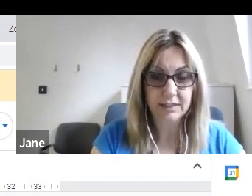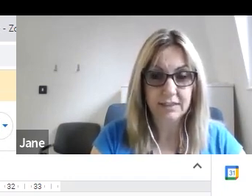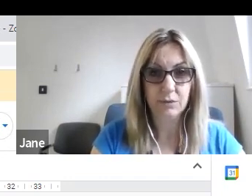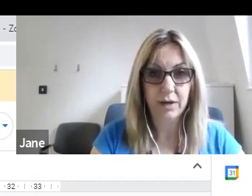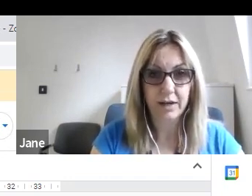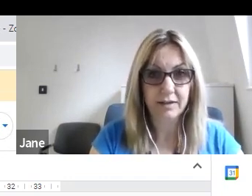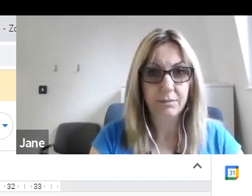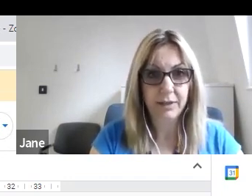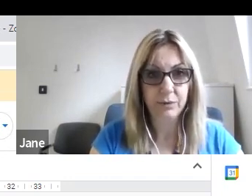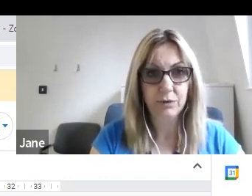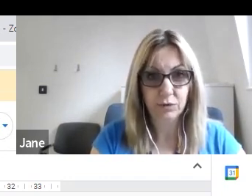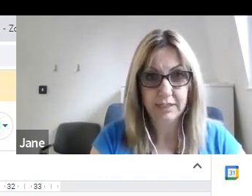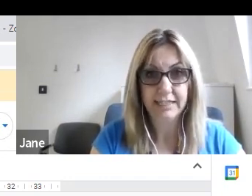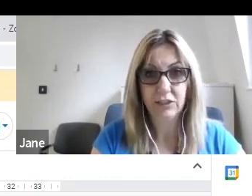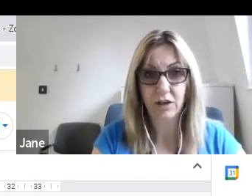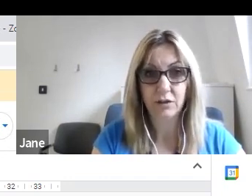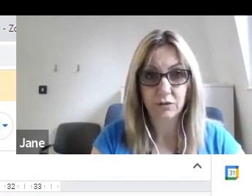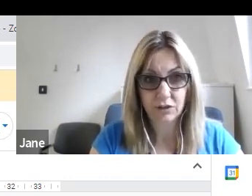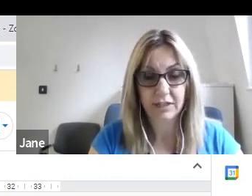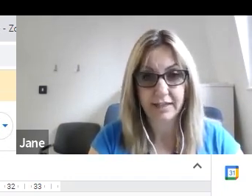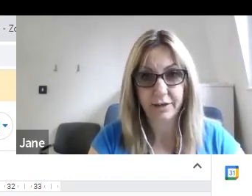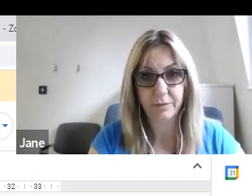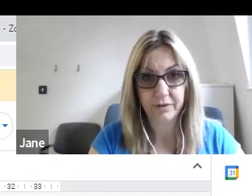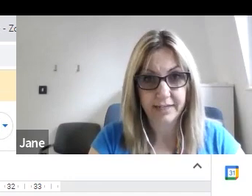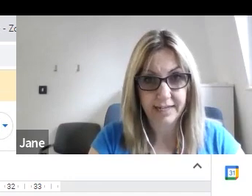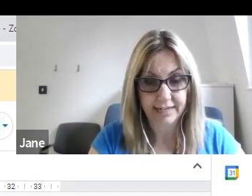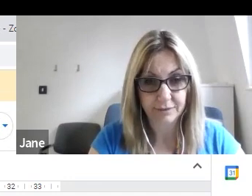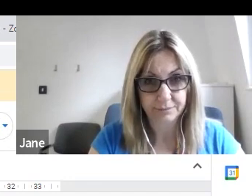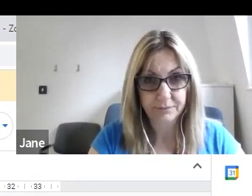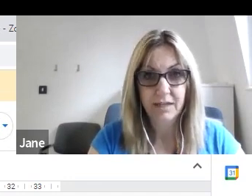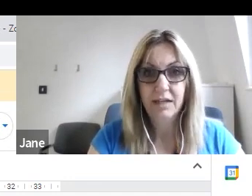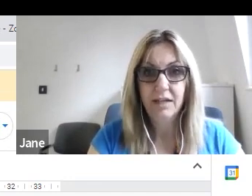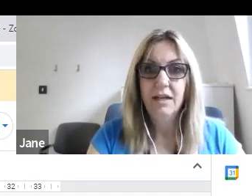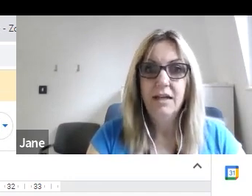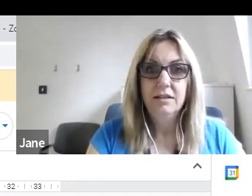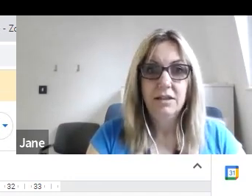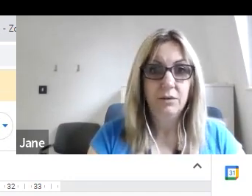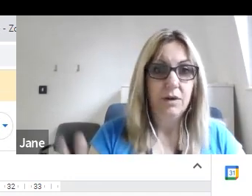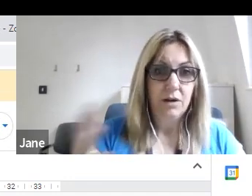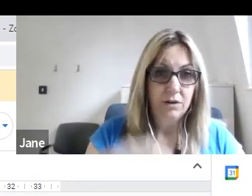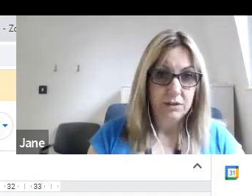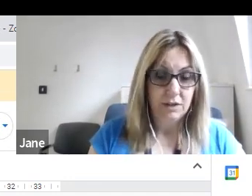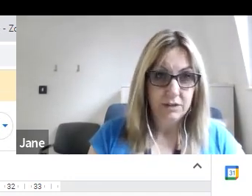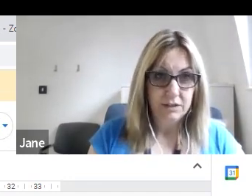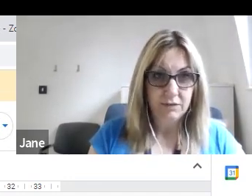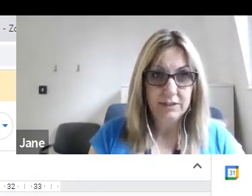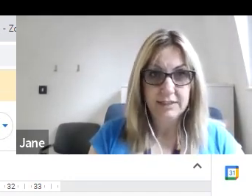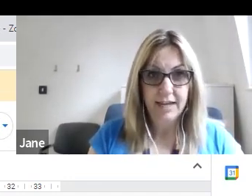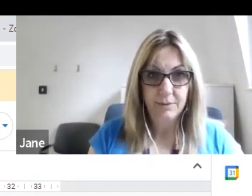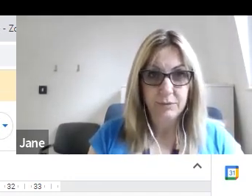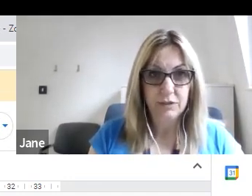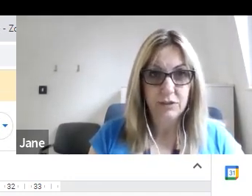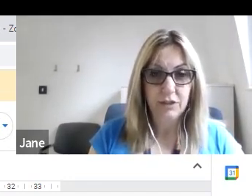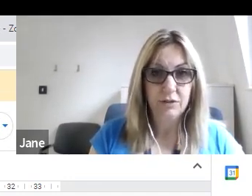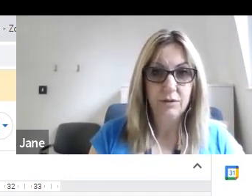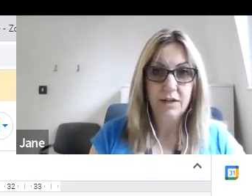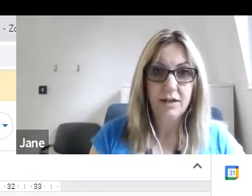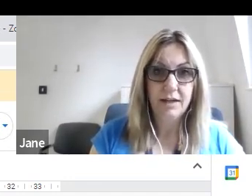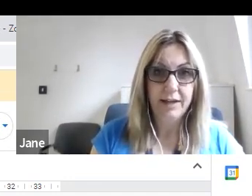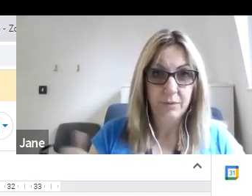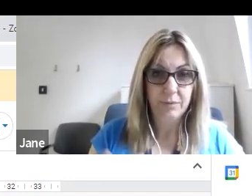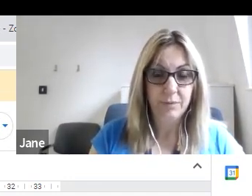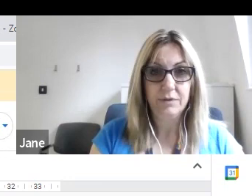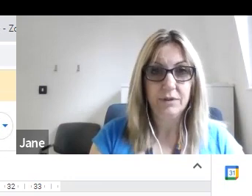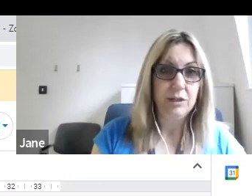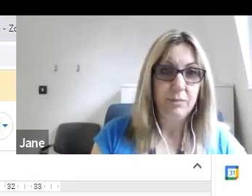seem quite confusing as to where people need to go to get the help that they need. So our